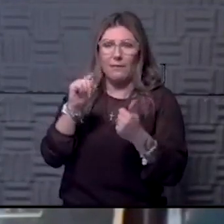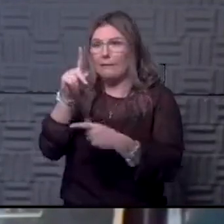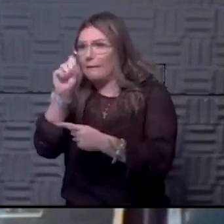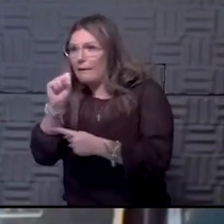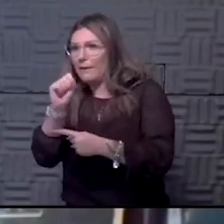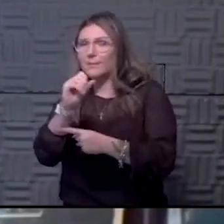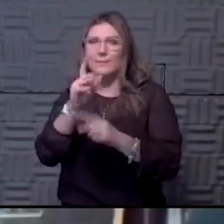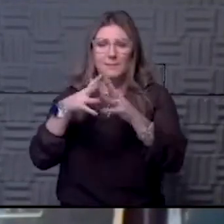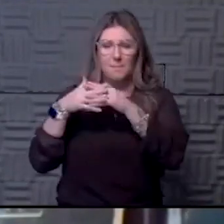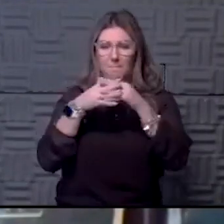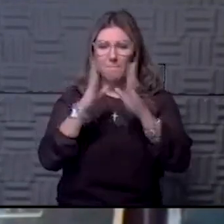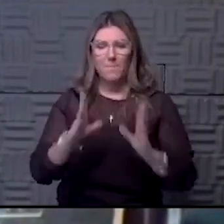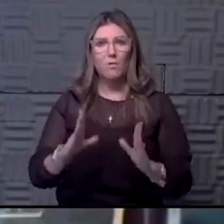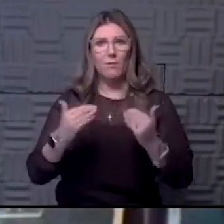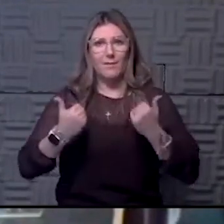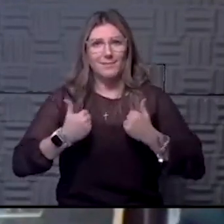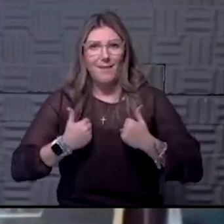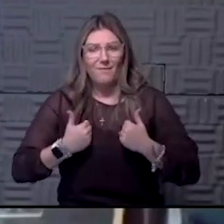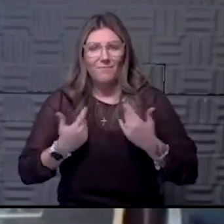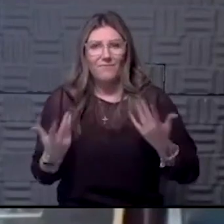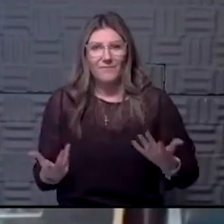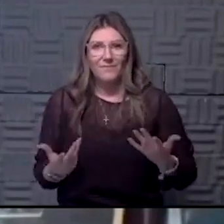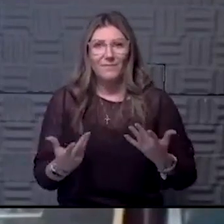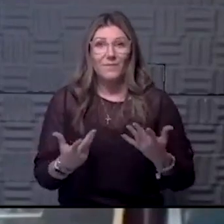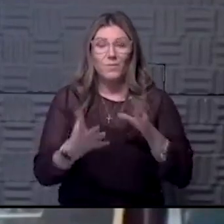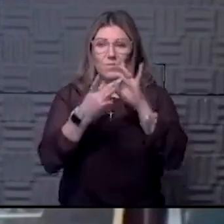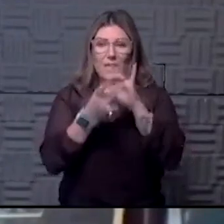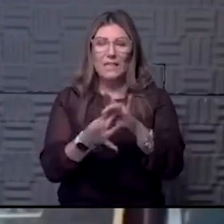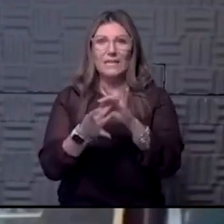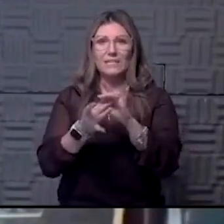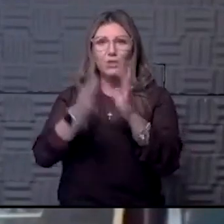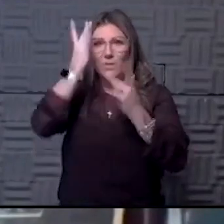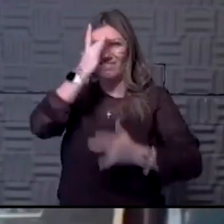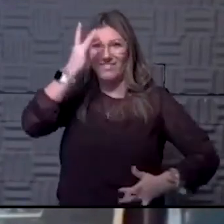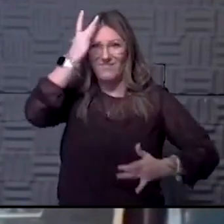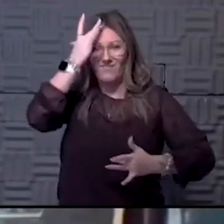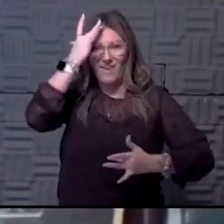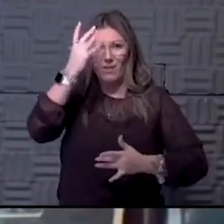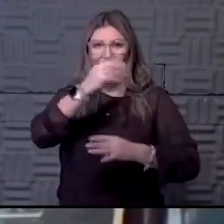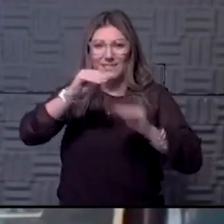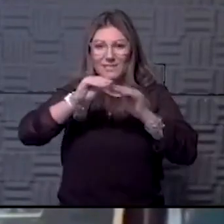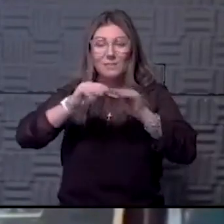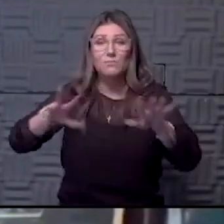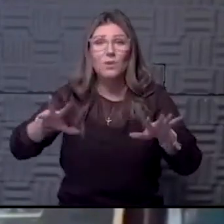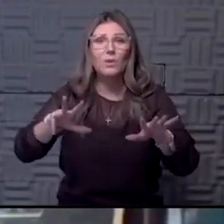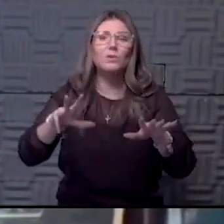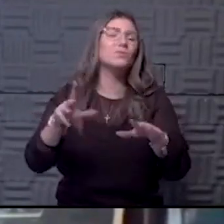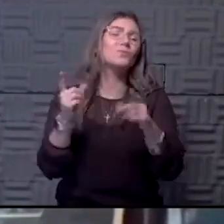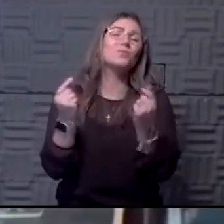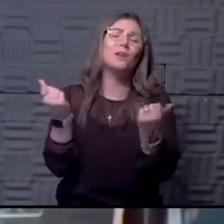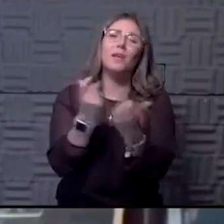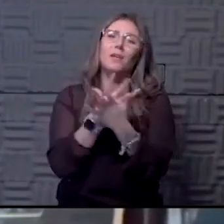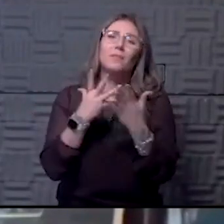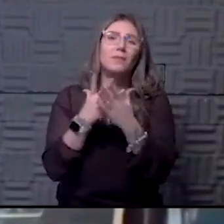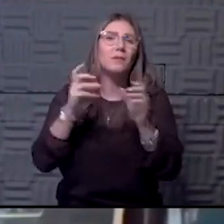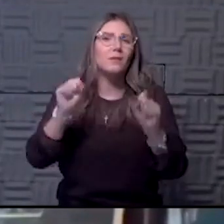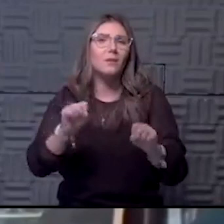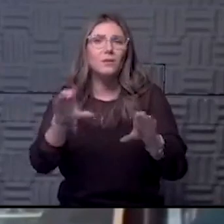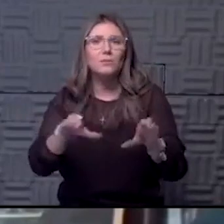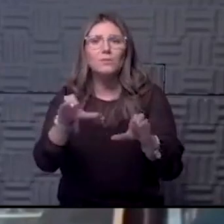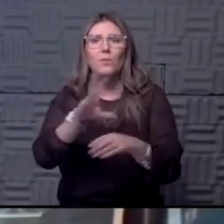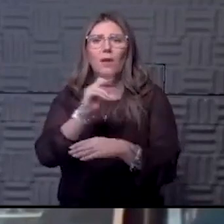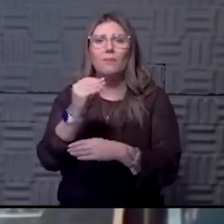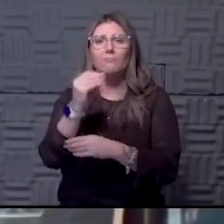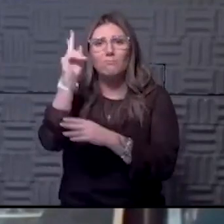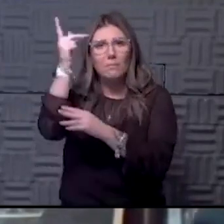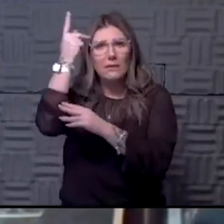of the virus and its spread. So do the things that we can do and politically agree on. One